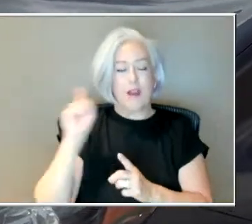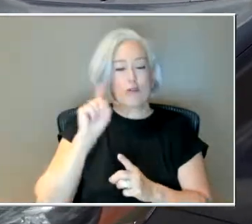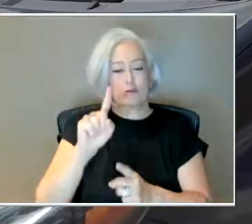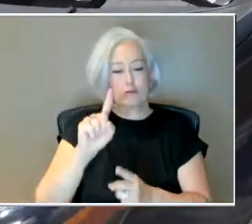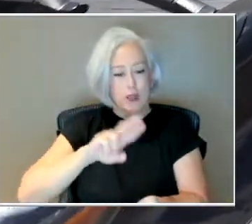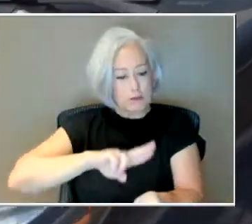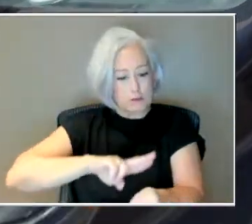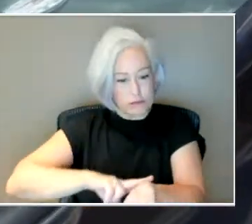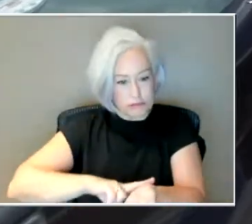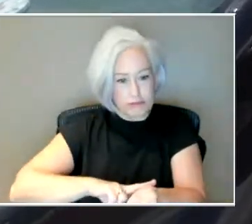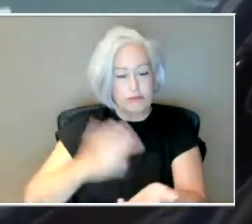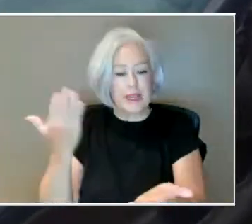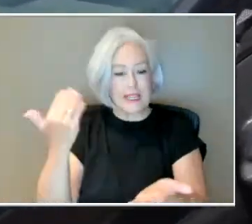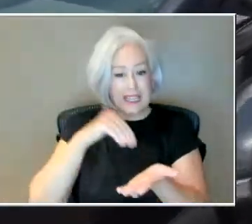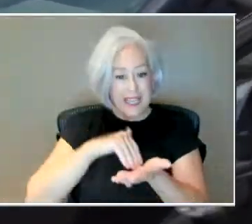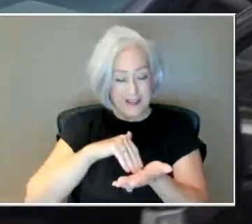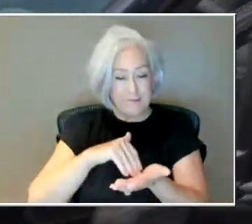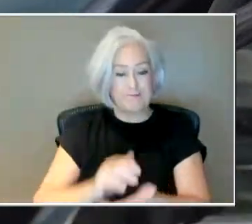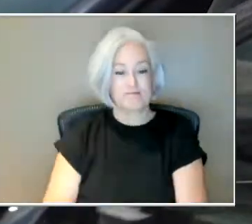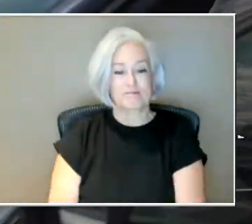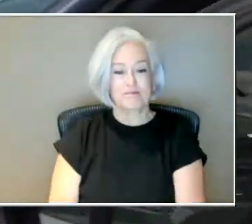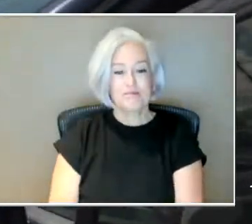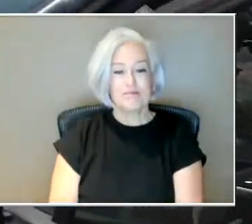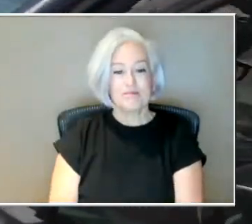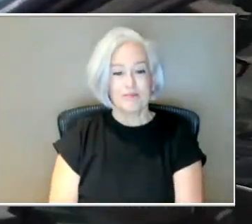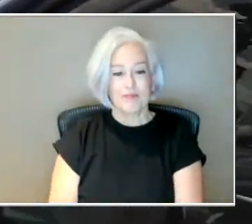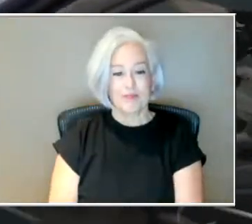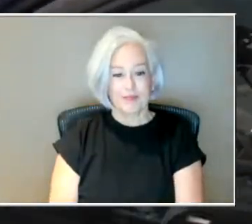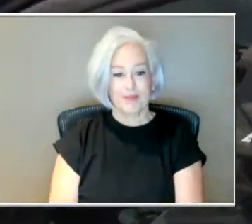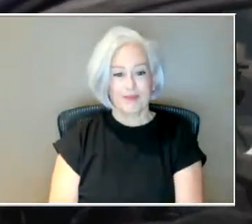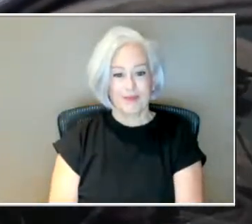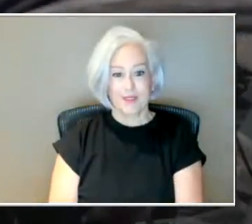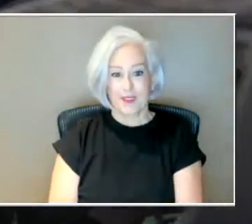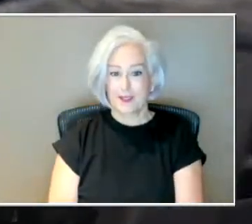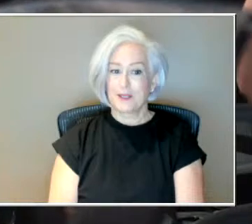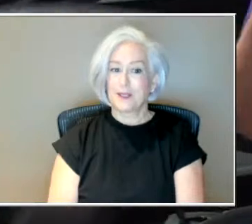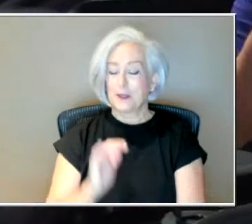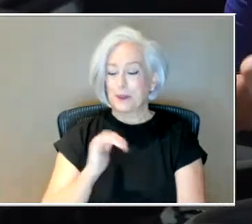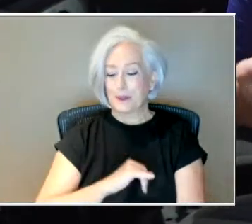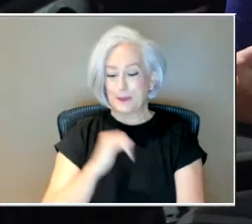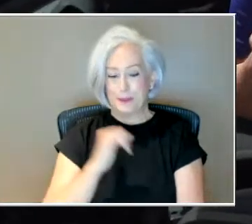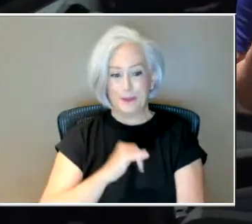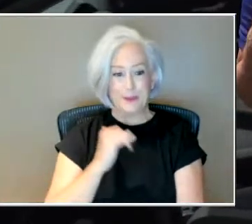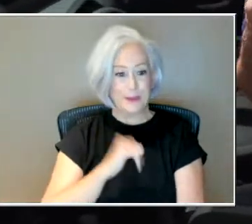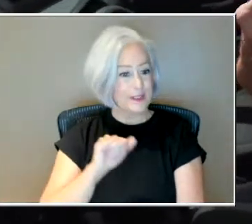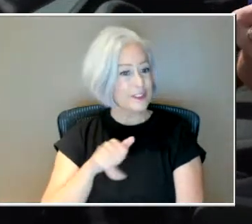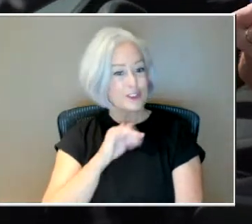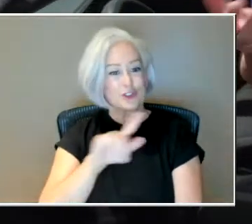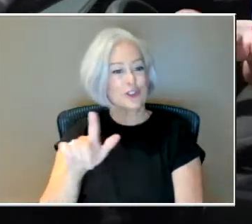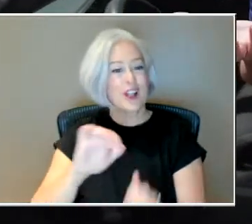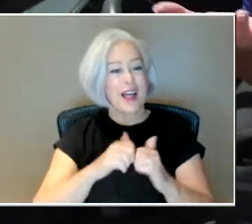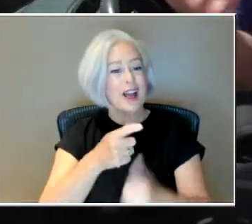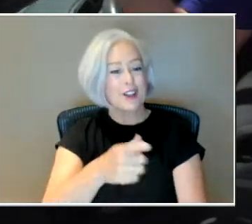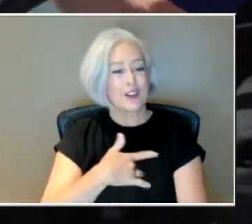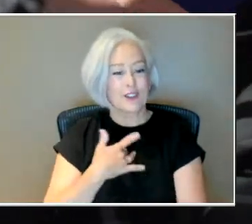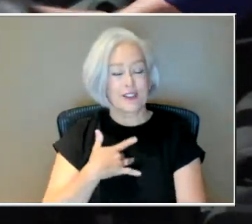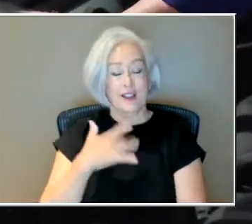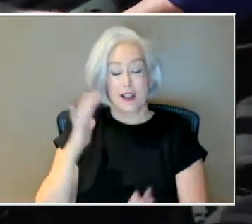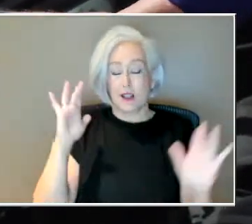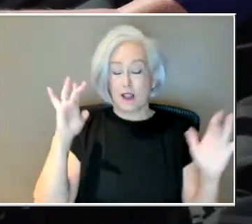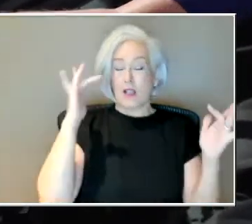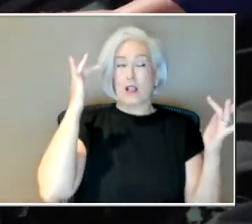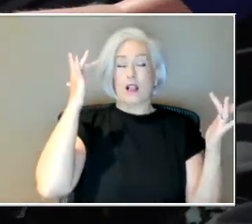Okay. Now. Whoa. Yeah. Jill, how do you feel? A little lightheaded, honestly.